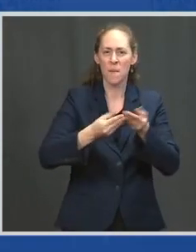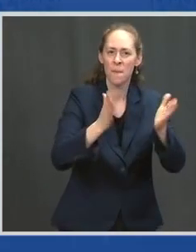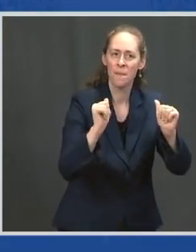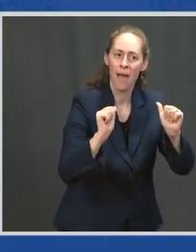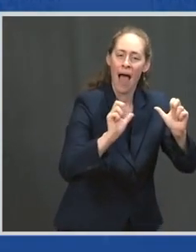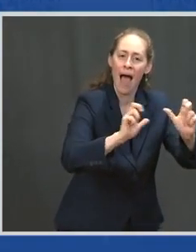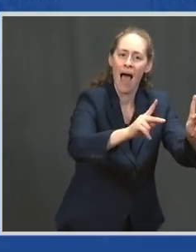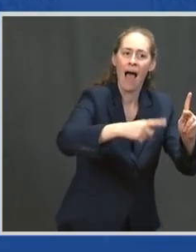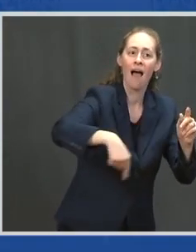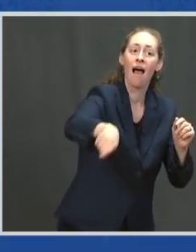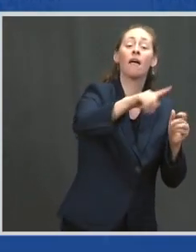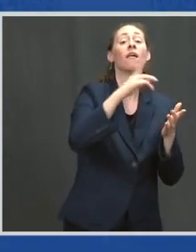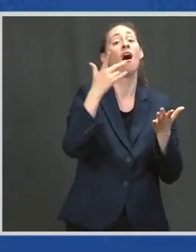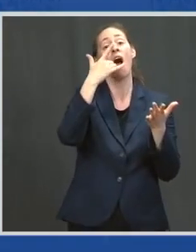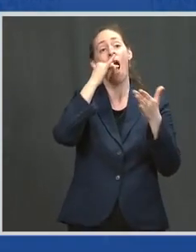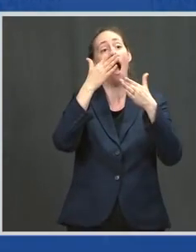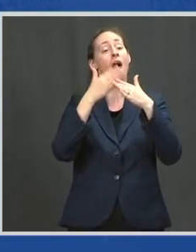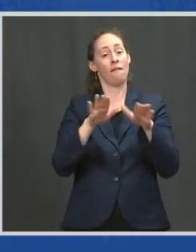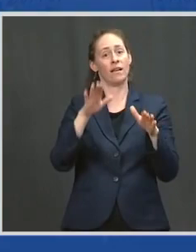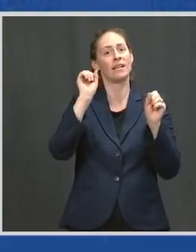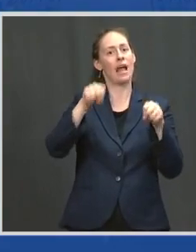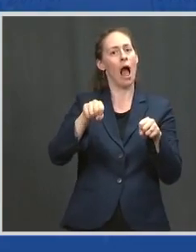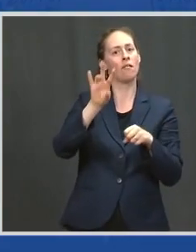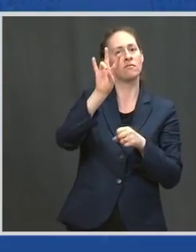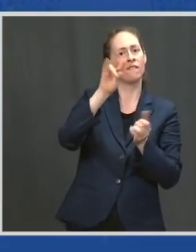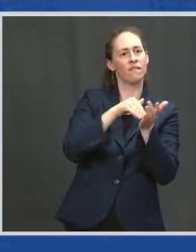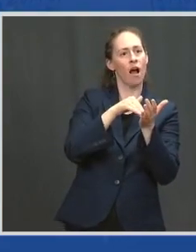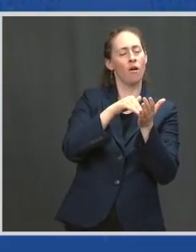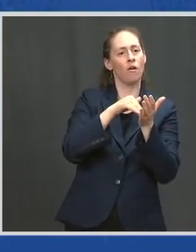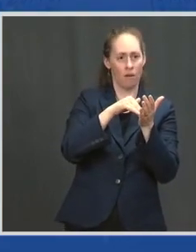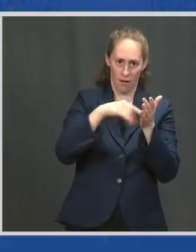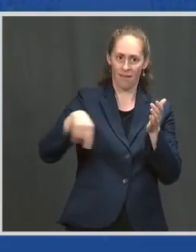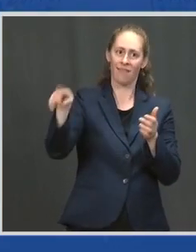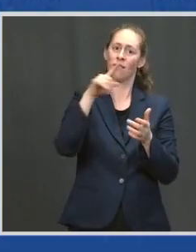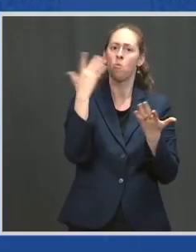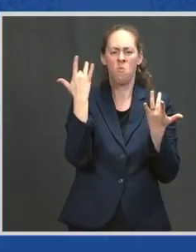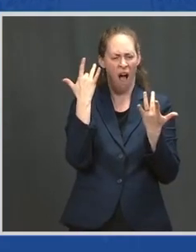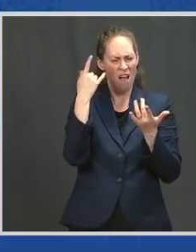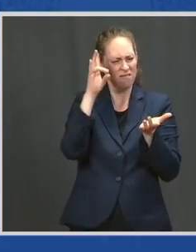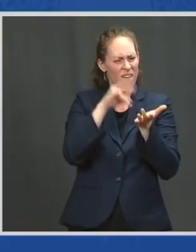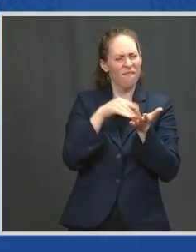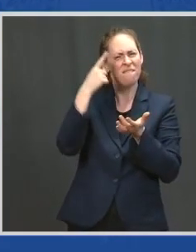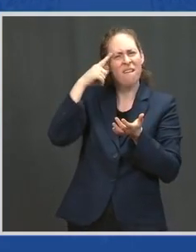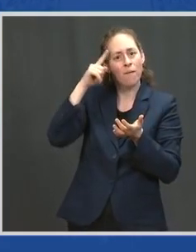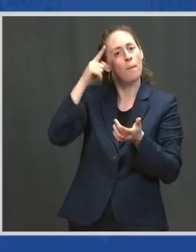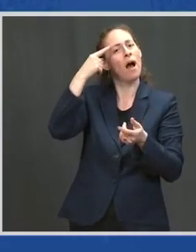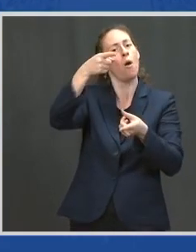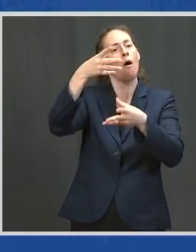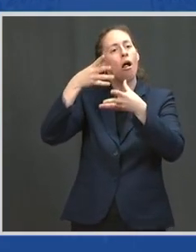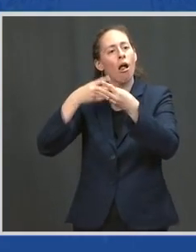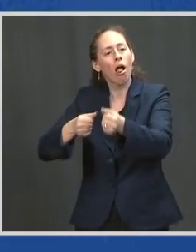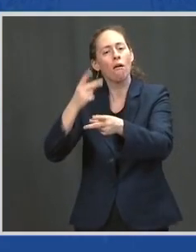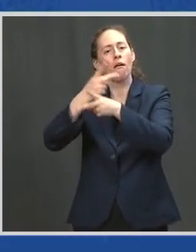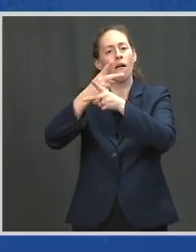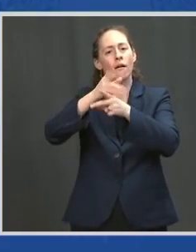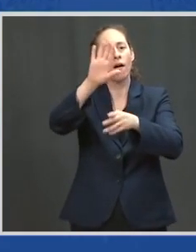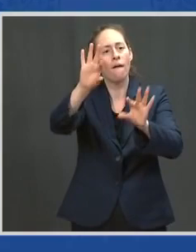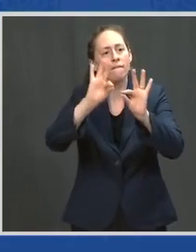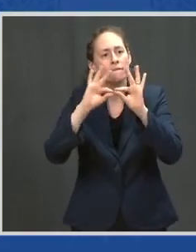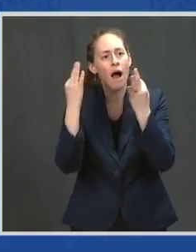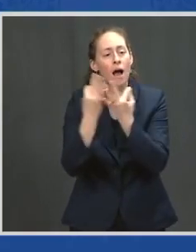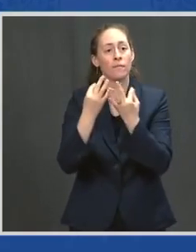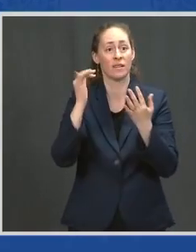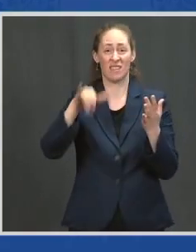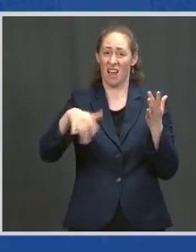which they're doing now, which can help them take care of your family. And it will benefit more than 65 million children. And